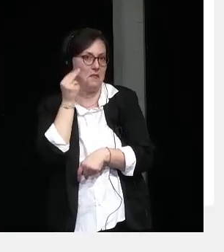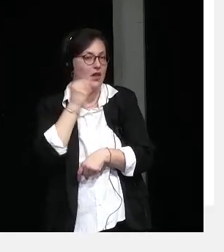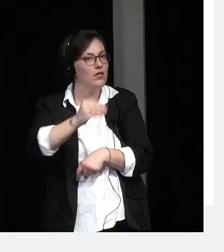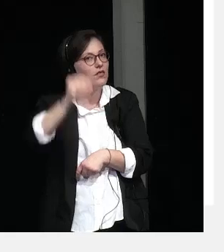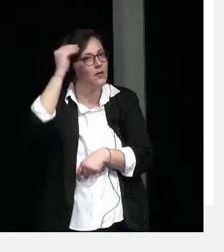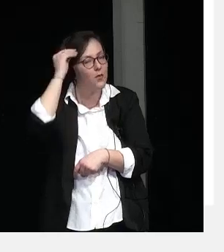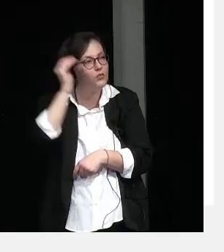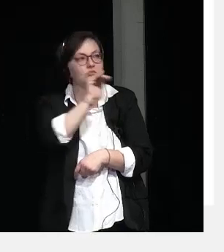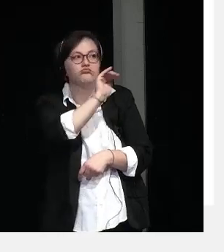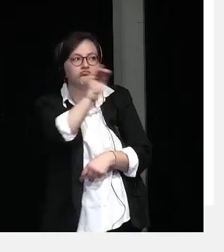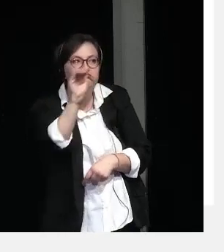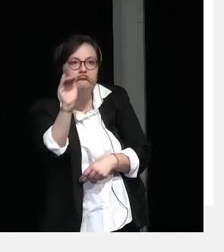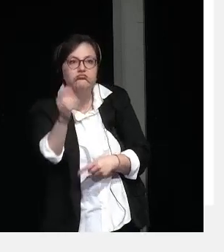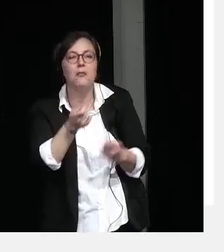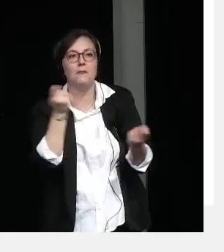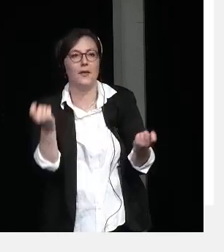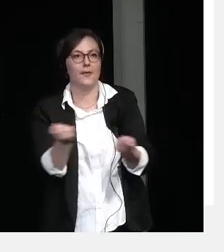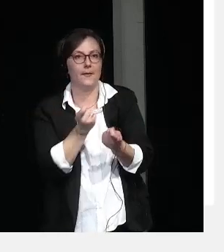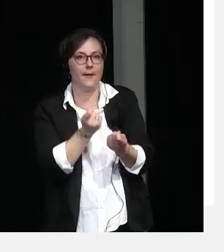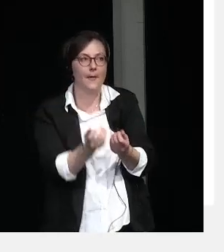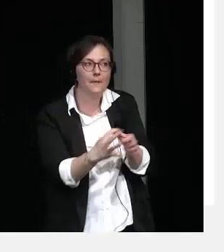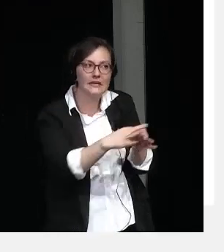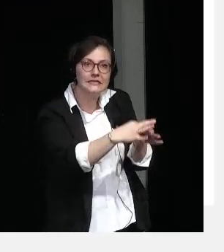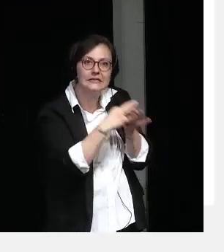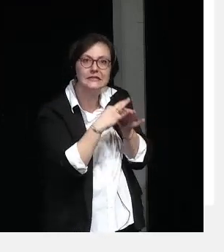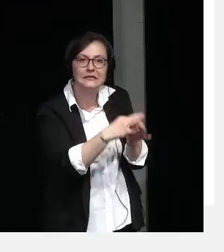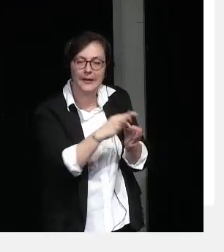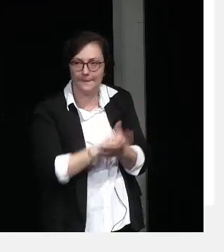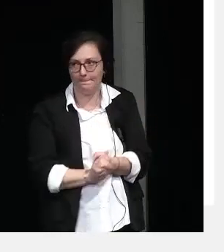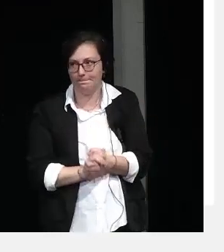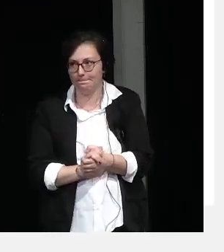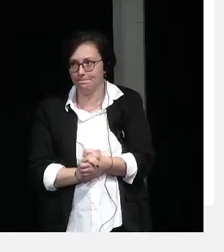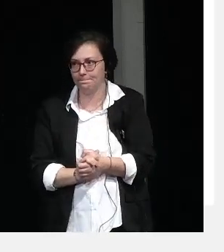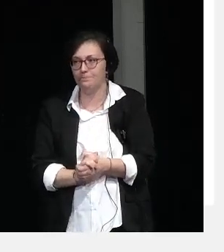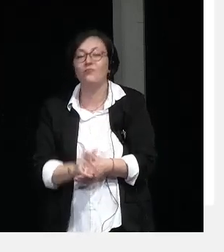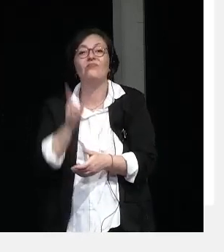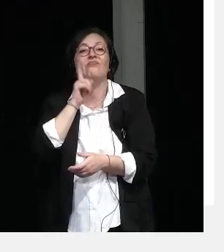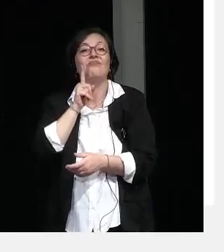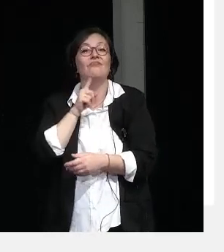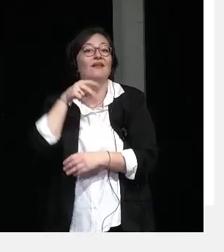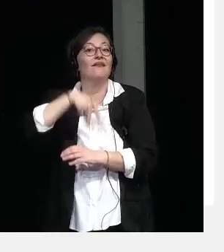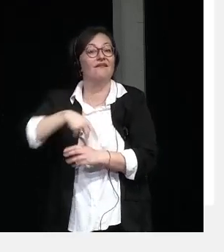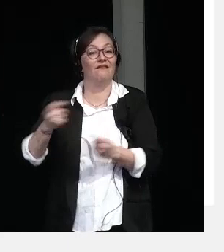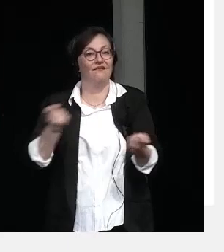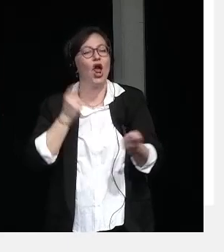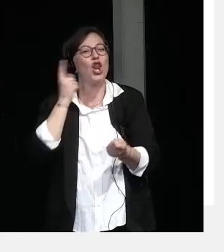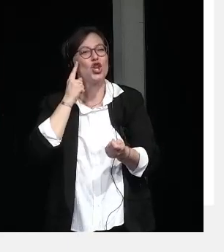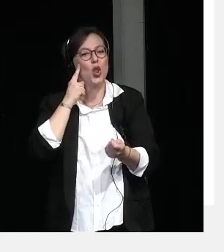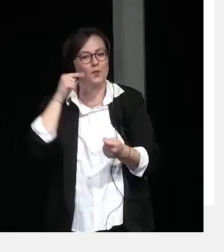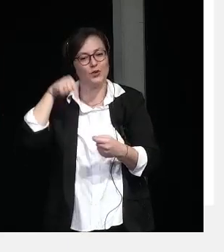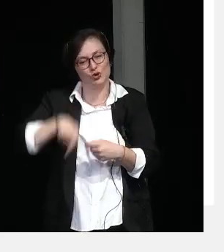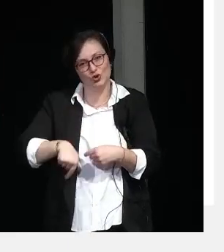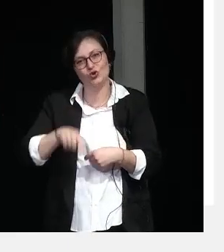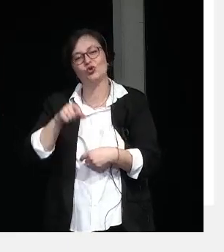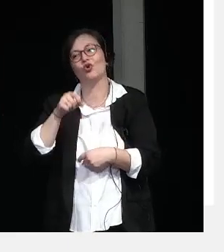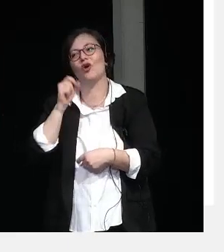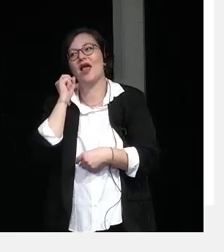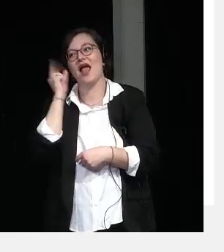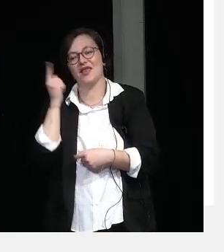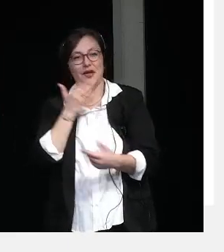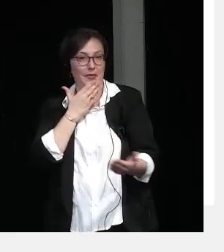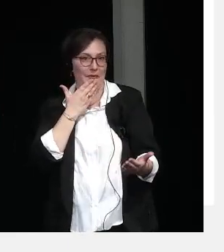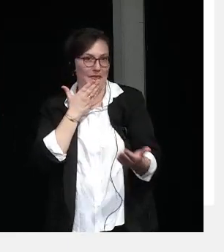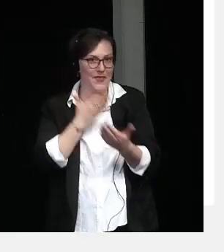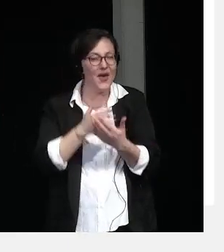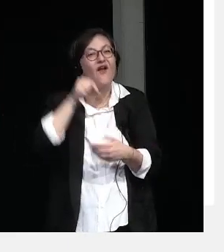So I think it's the end for today and for this year. I want to thank you very much. This last panel was